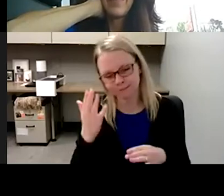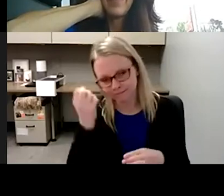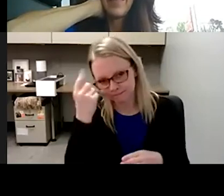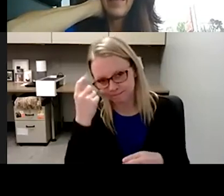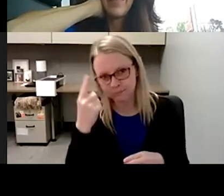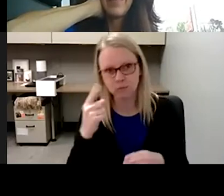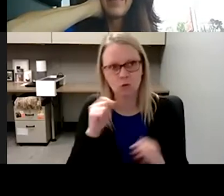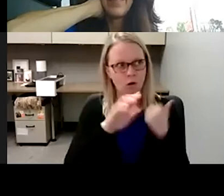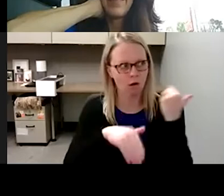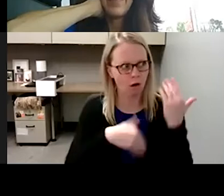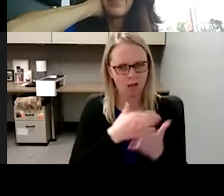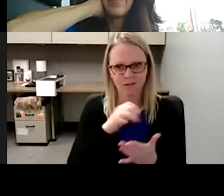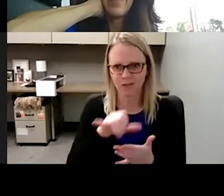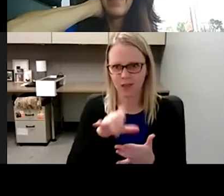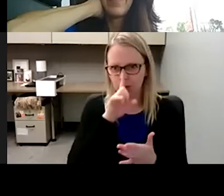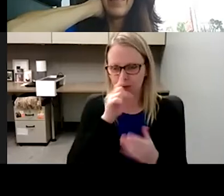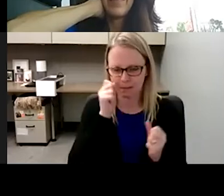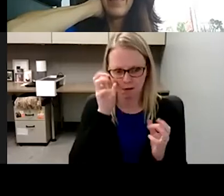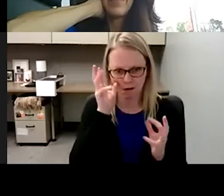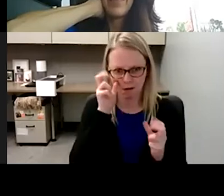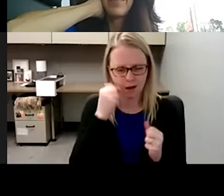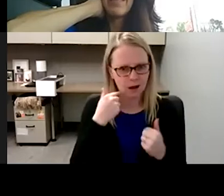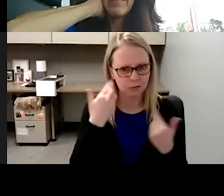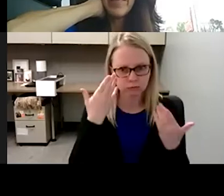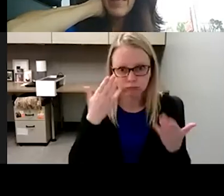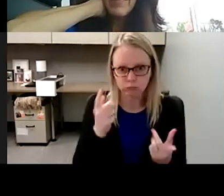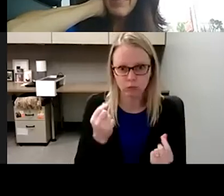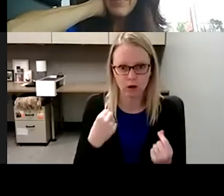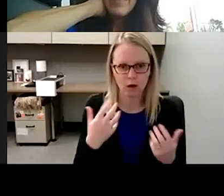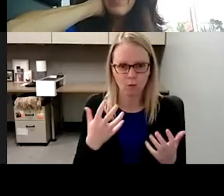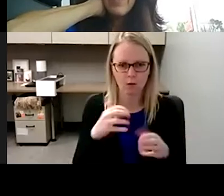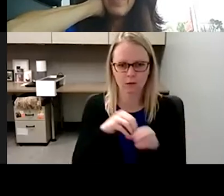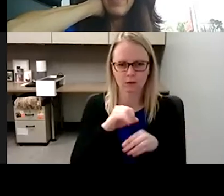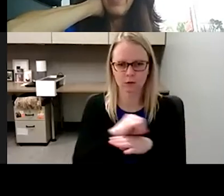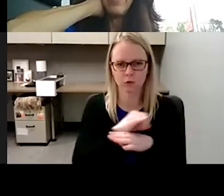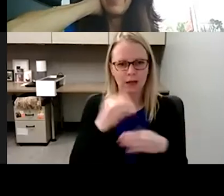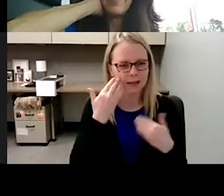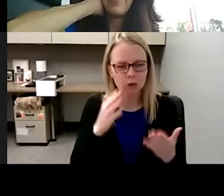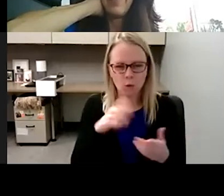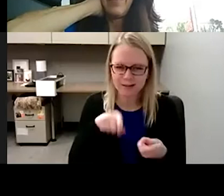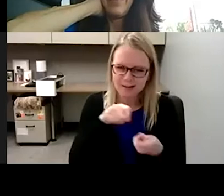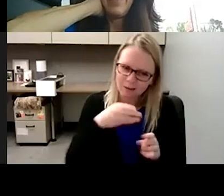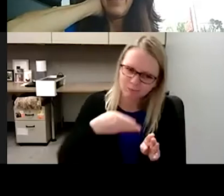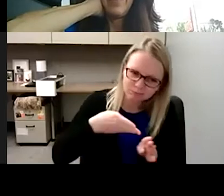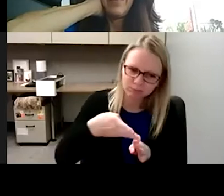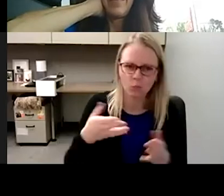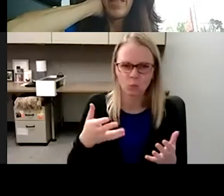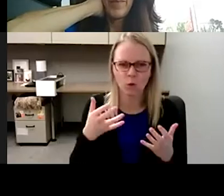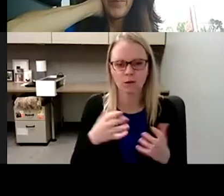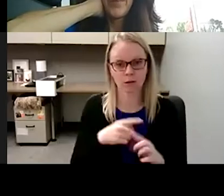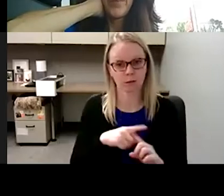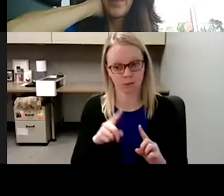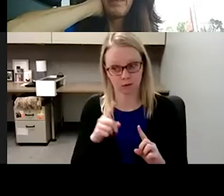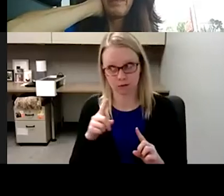attractive to me because I wasn't sure what industry I wanted to land in. And that exposure of getting